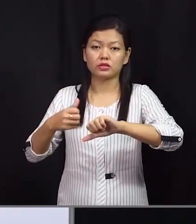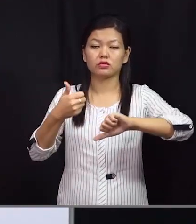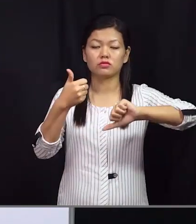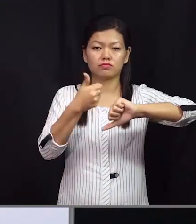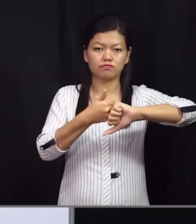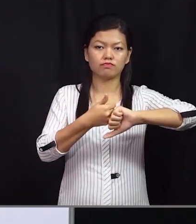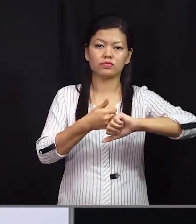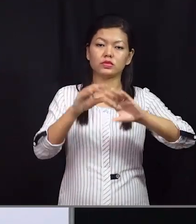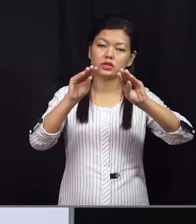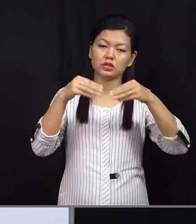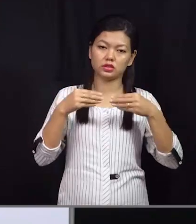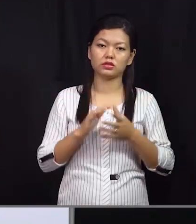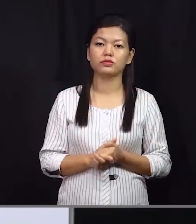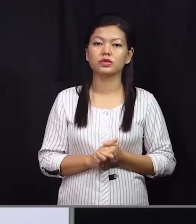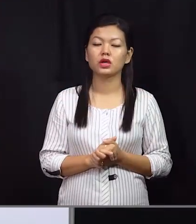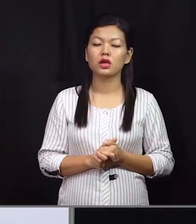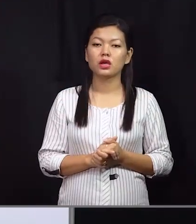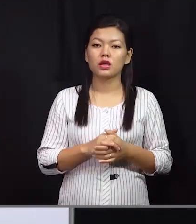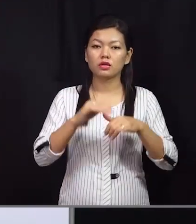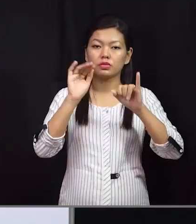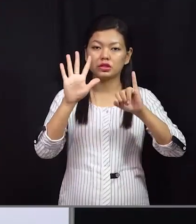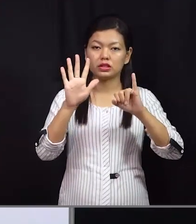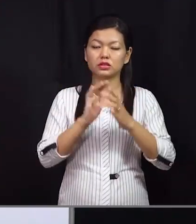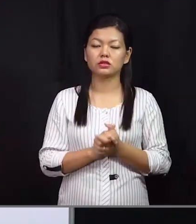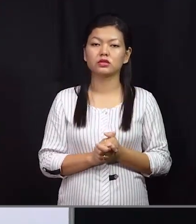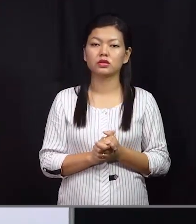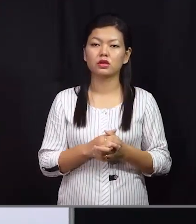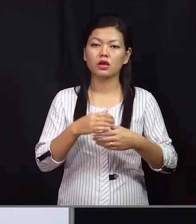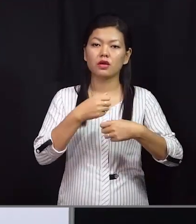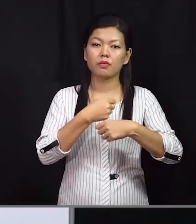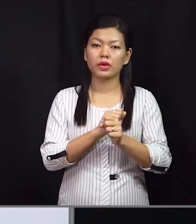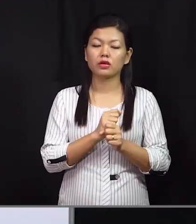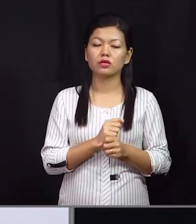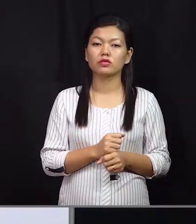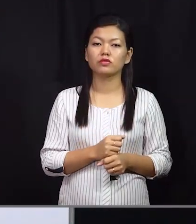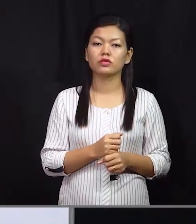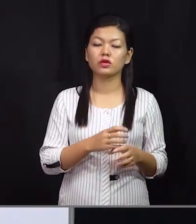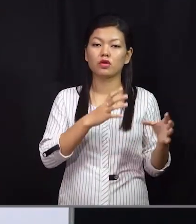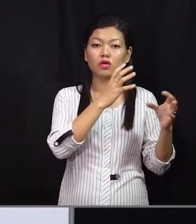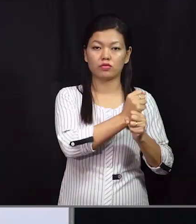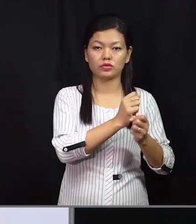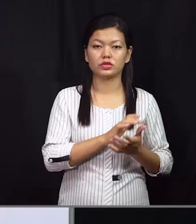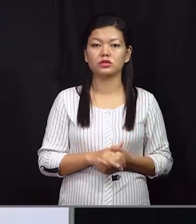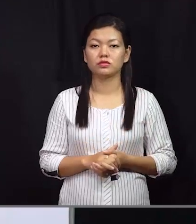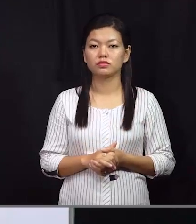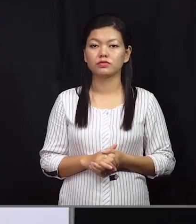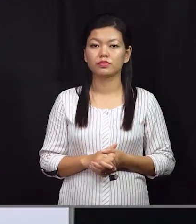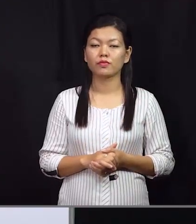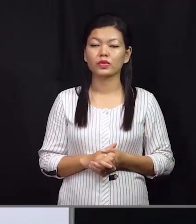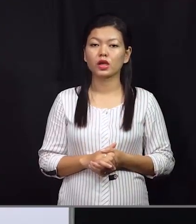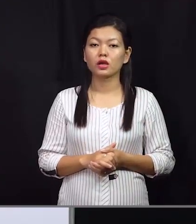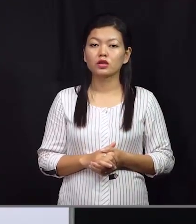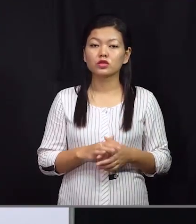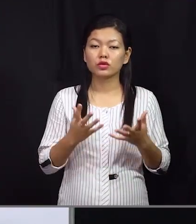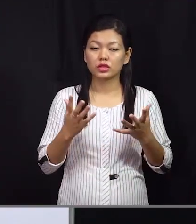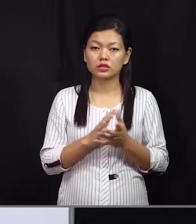of utility. Now, what does this mean? Creations of utility means it is the businessman who used to convert